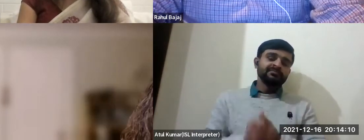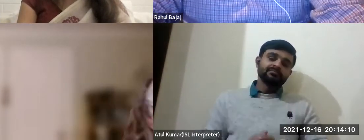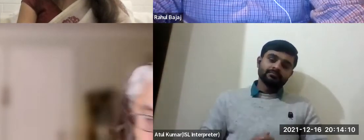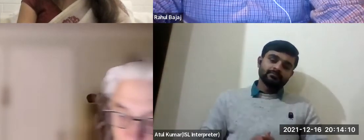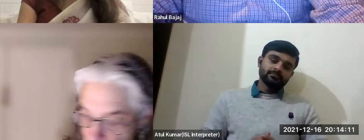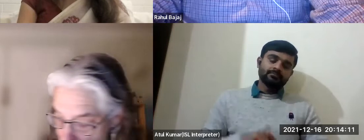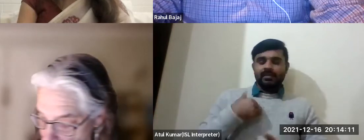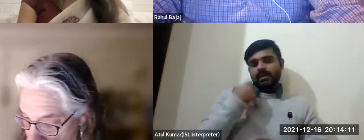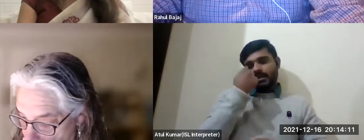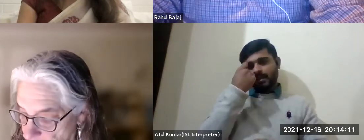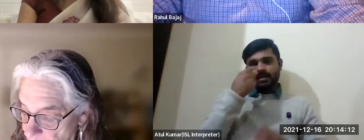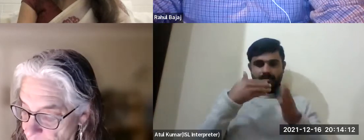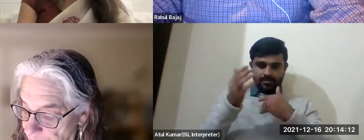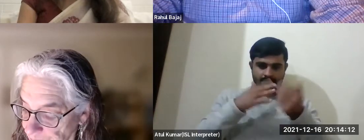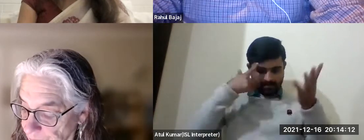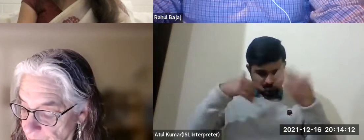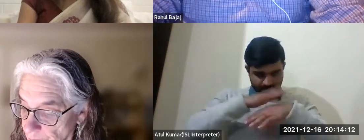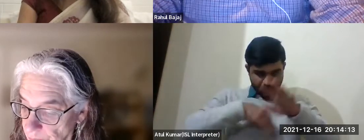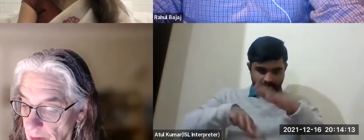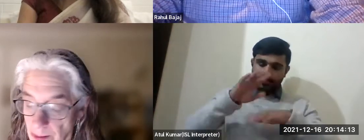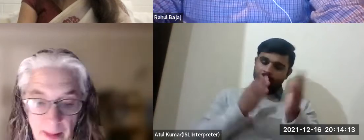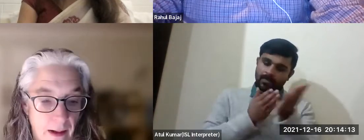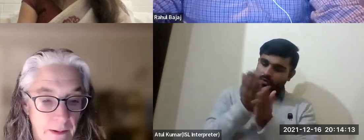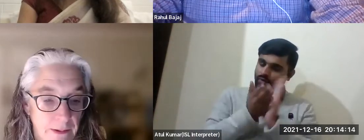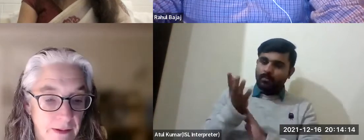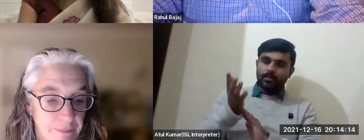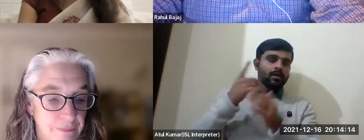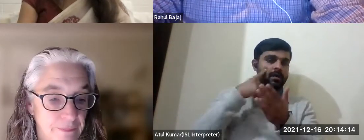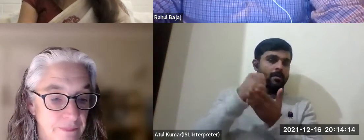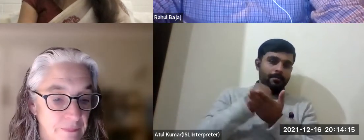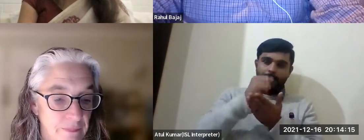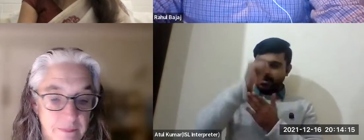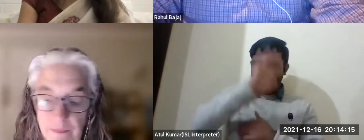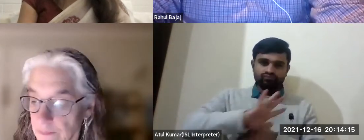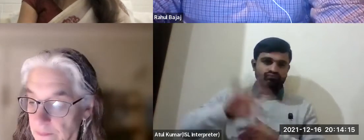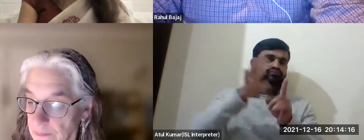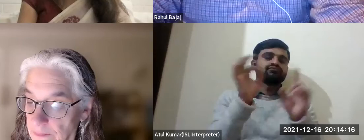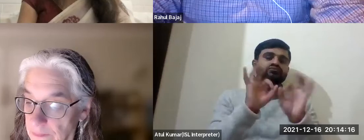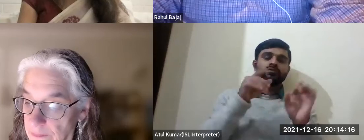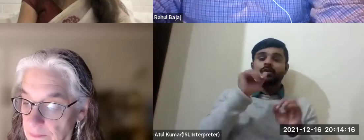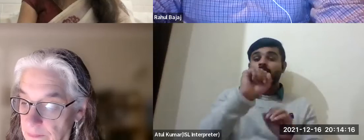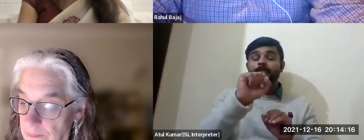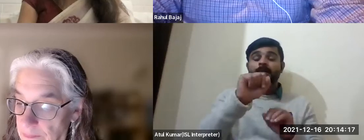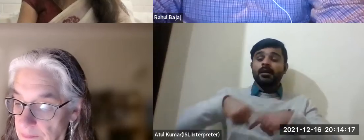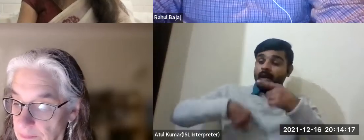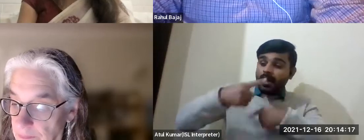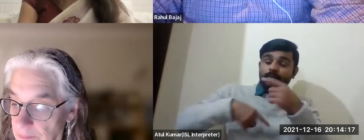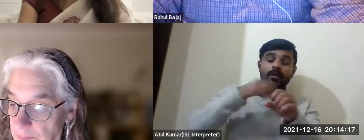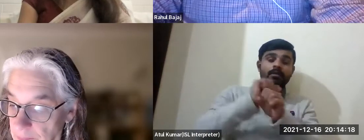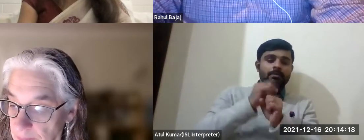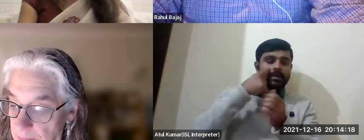I understand that structured negotiation as a method hasn't been practiced in India, but in your everyday work, have you